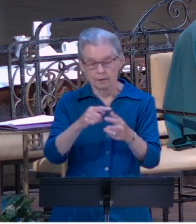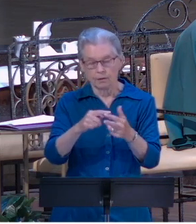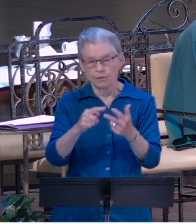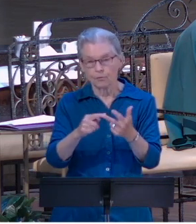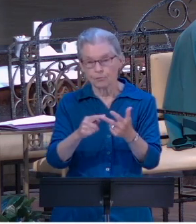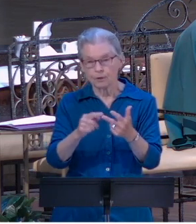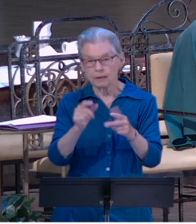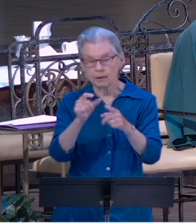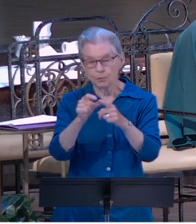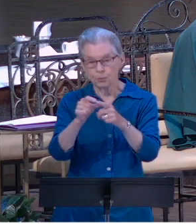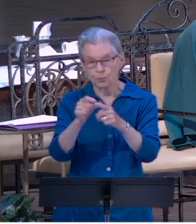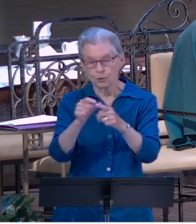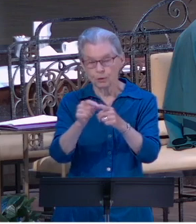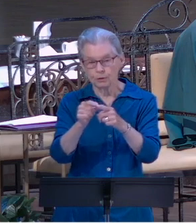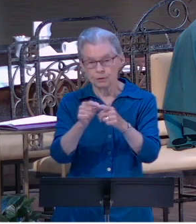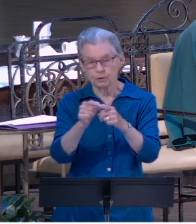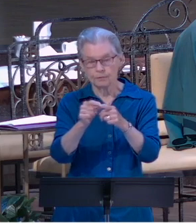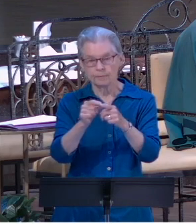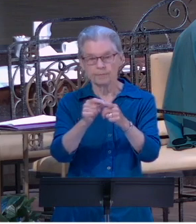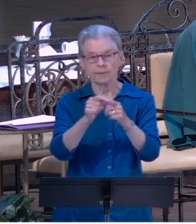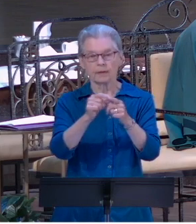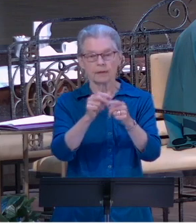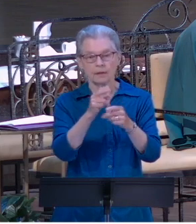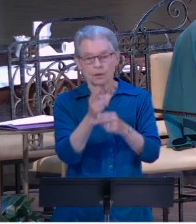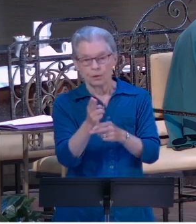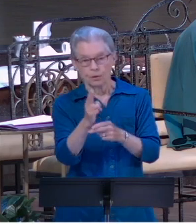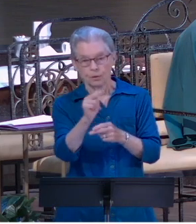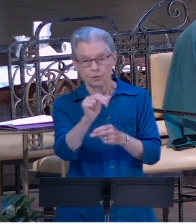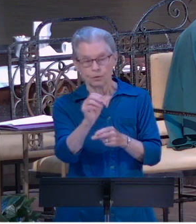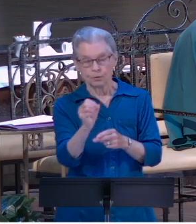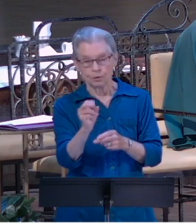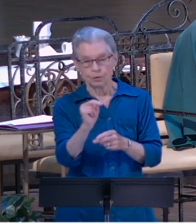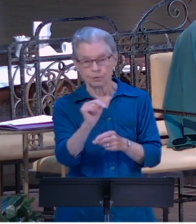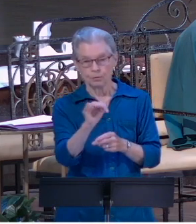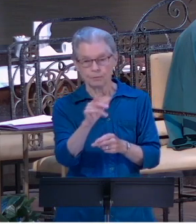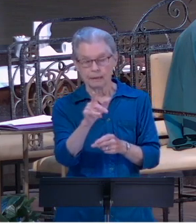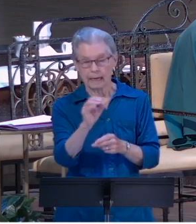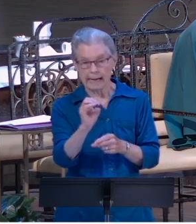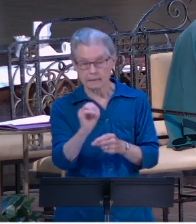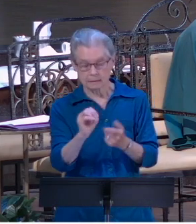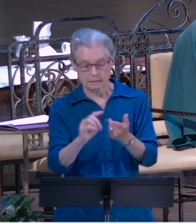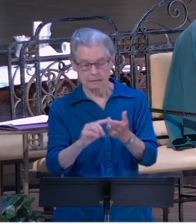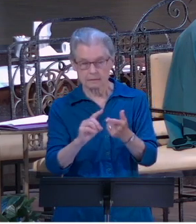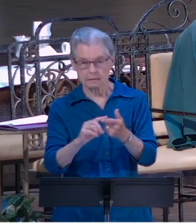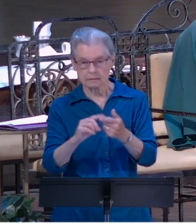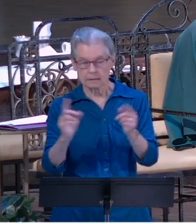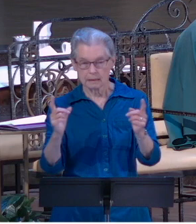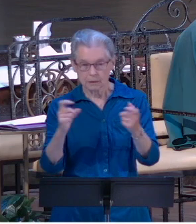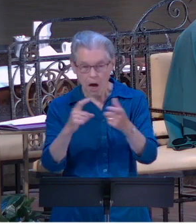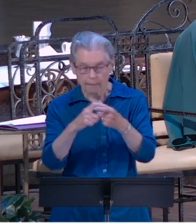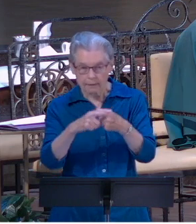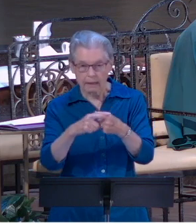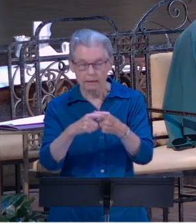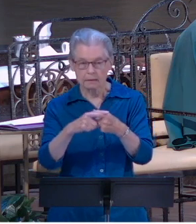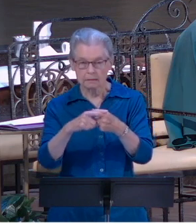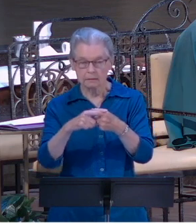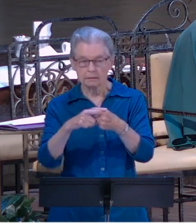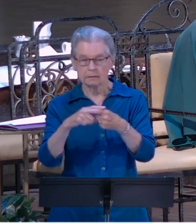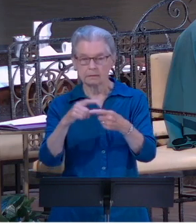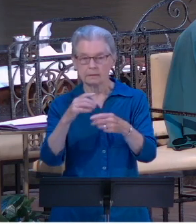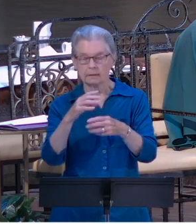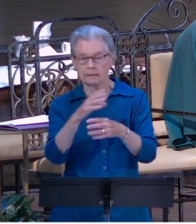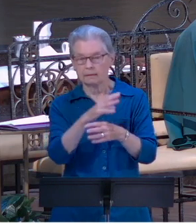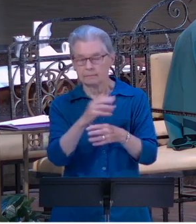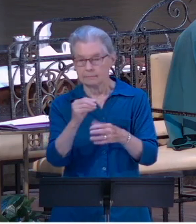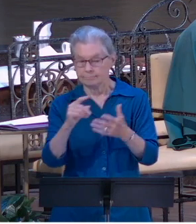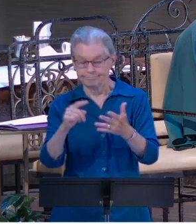humanize, complicate, and accompany. By humanize, we